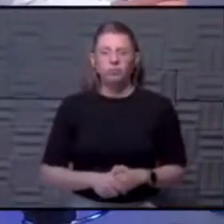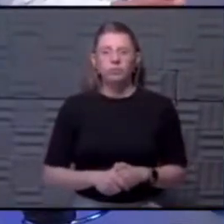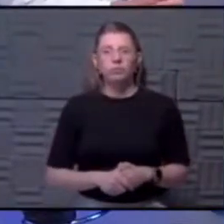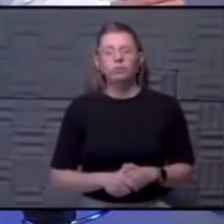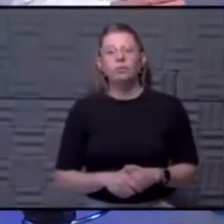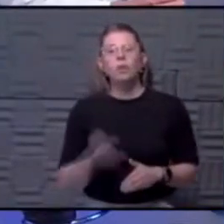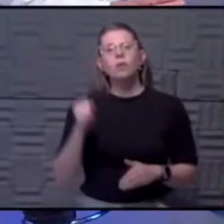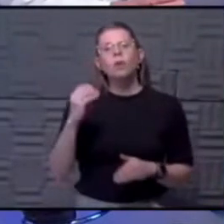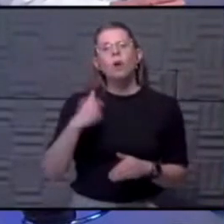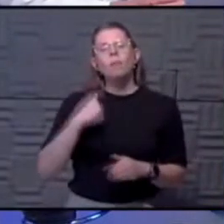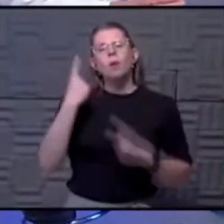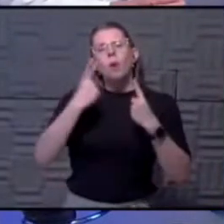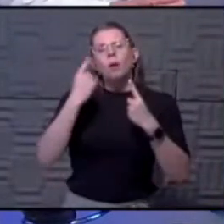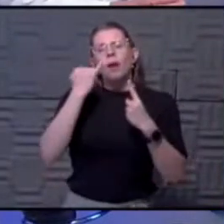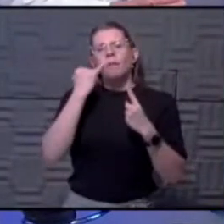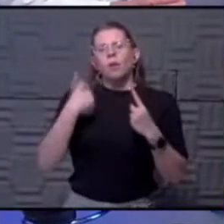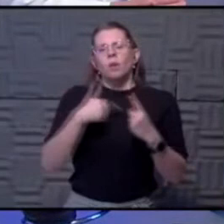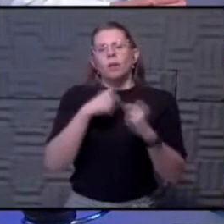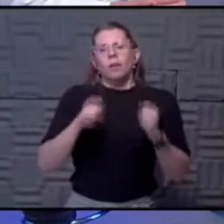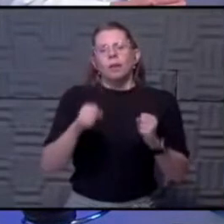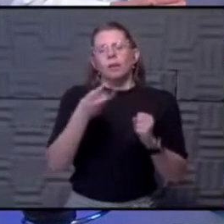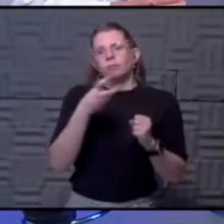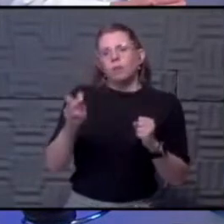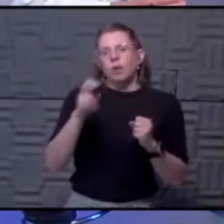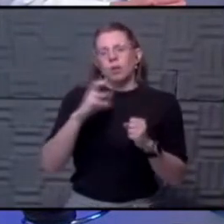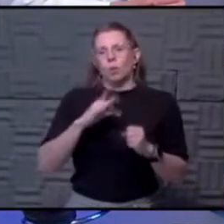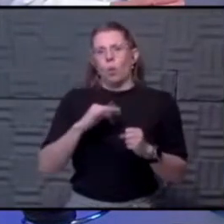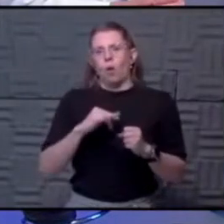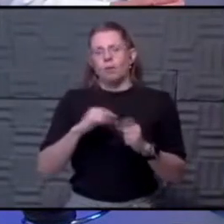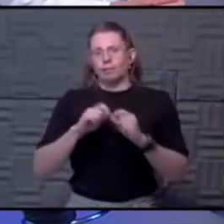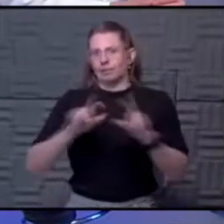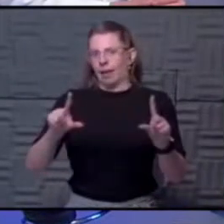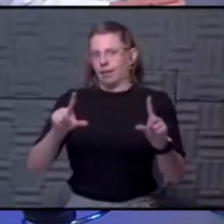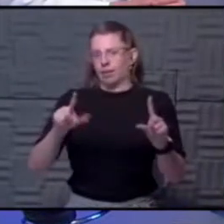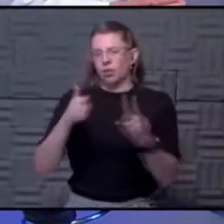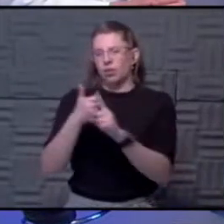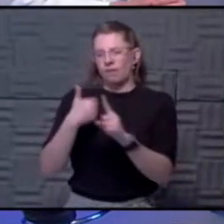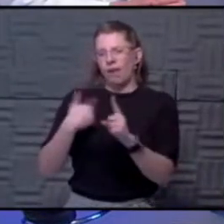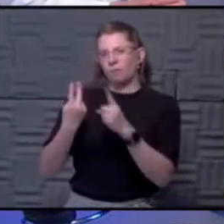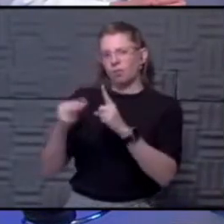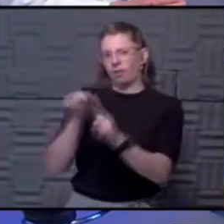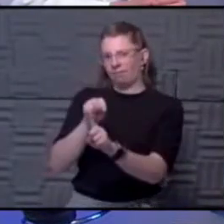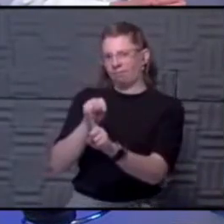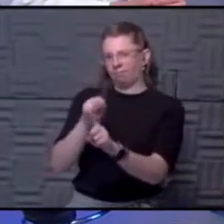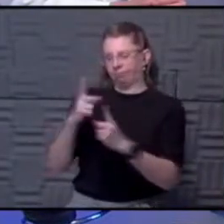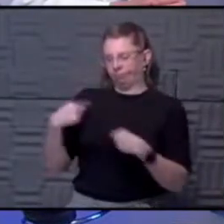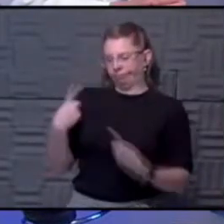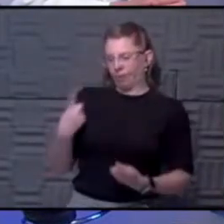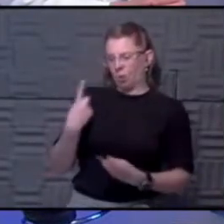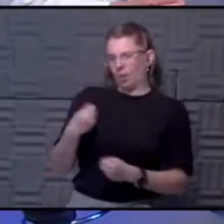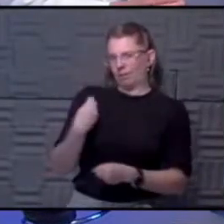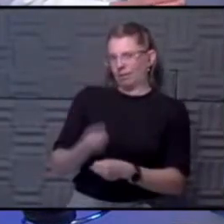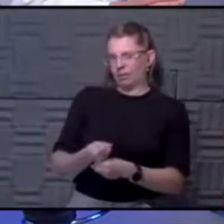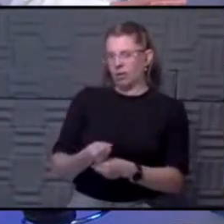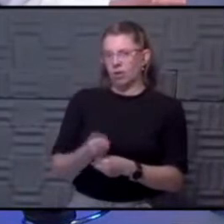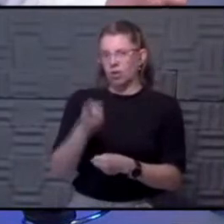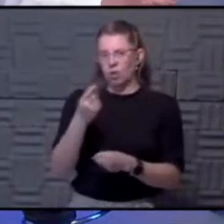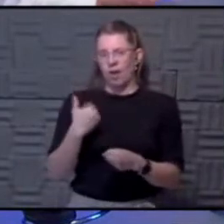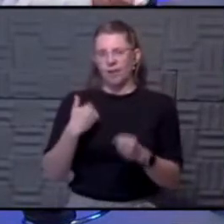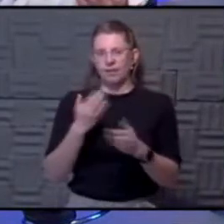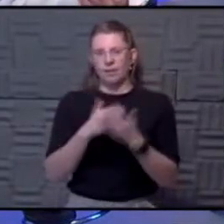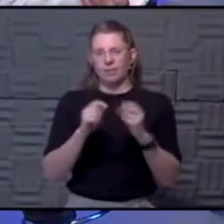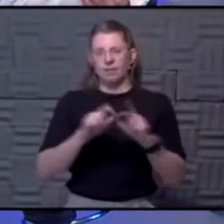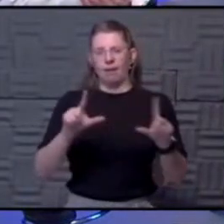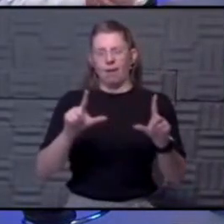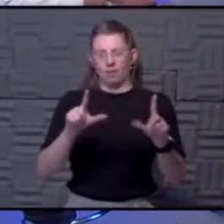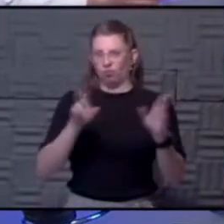So I wonder if we can move into some cool slides, David. I think you've got some perspective on what's been going on the last year. You had some slides teed up this